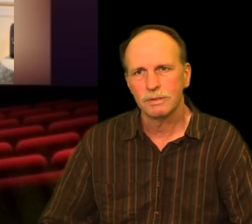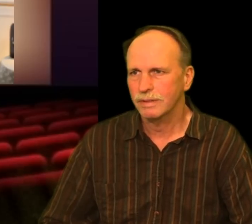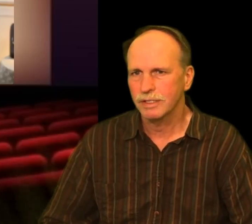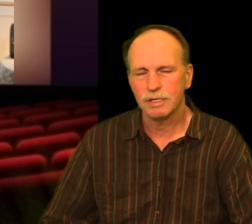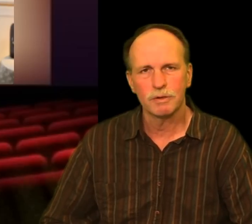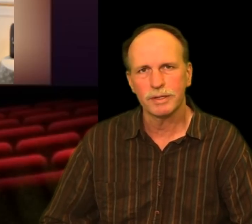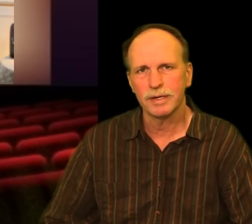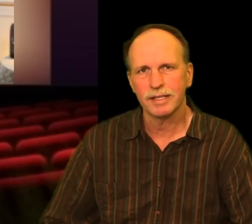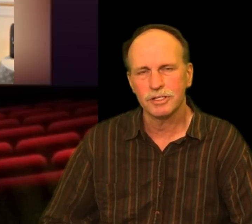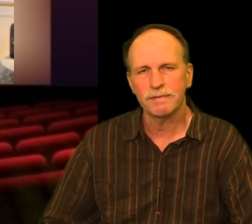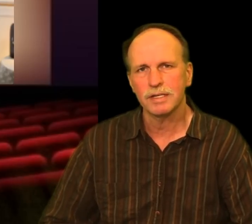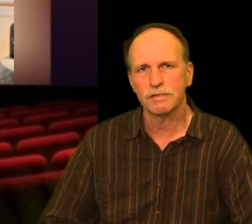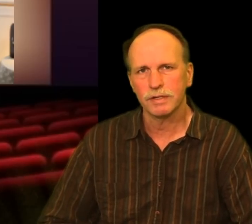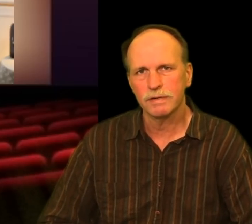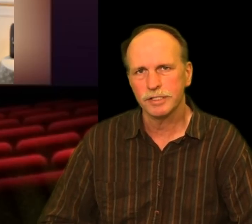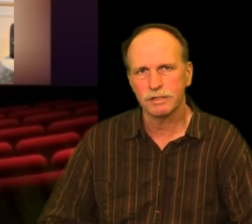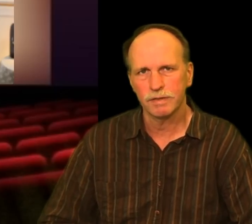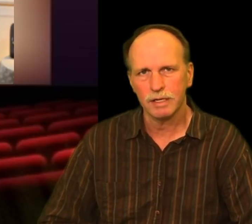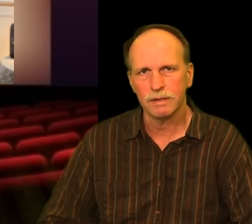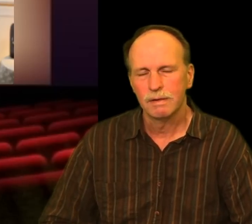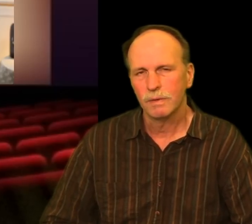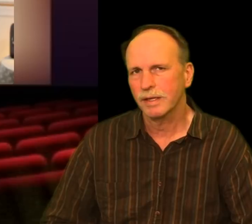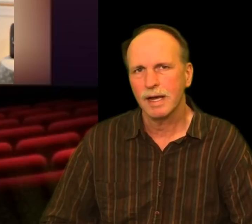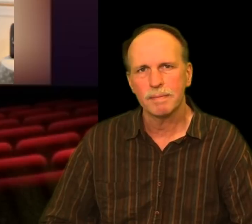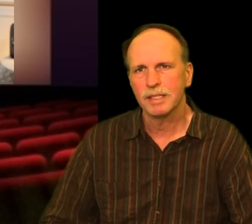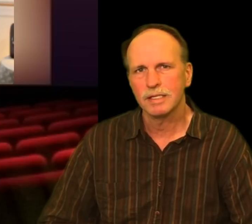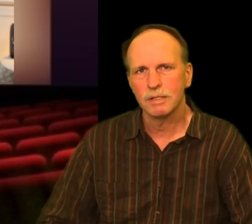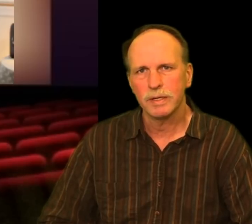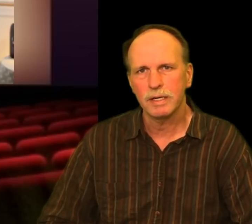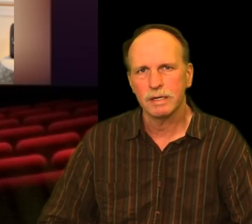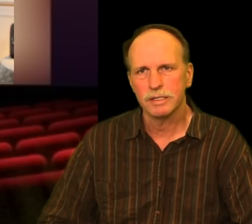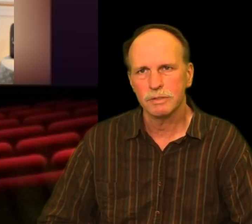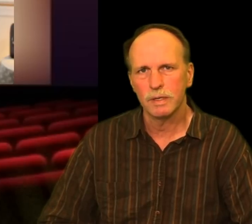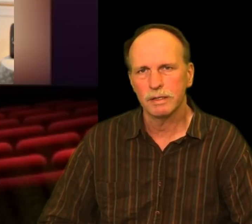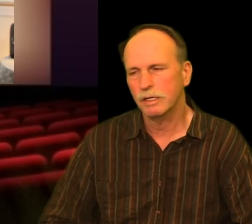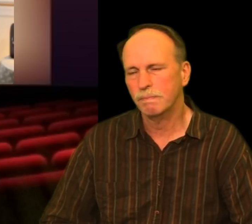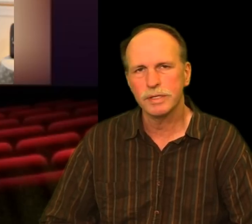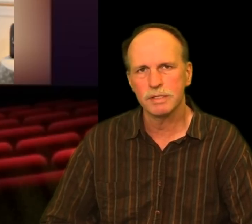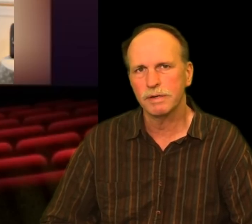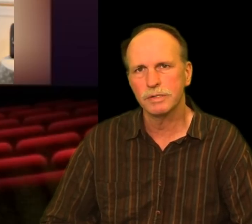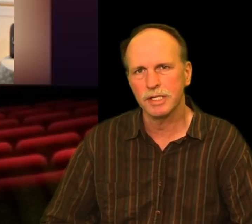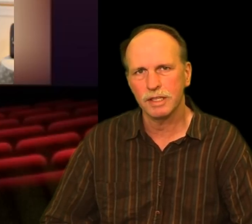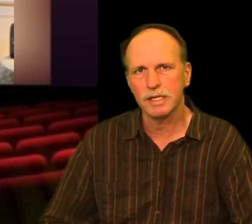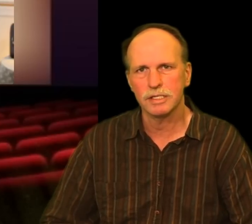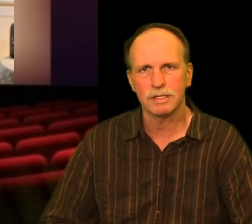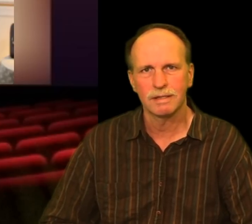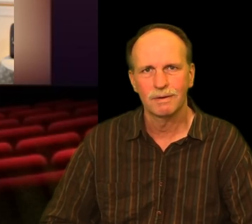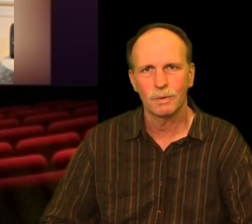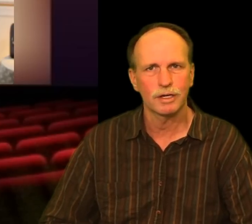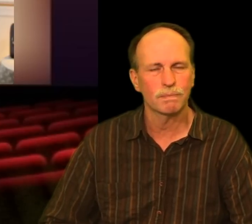to determine whether or not there's evidence for curvature of the Earth, one of the common things that we hear is, well, you're presupposing